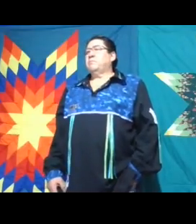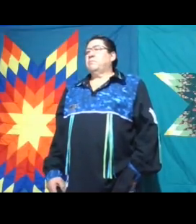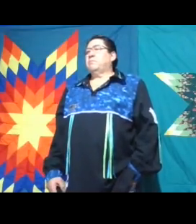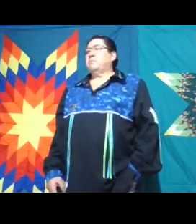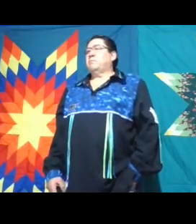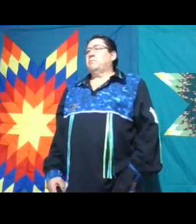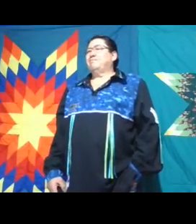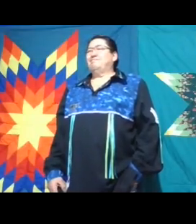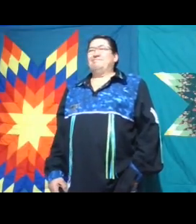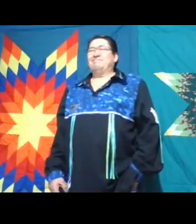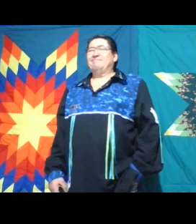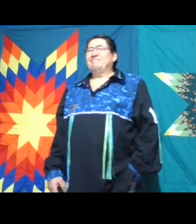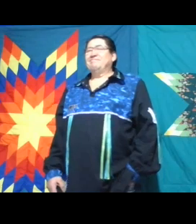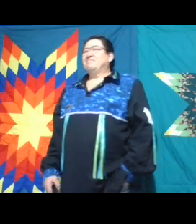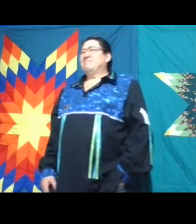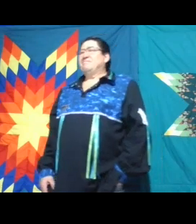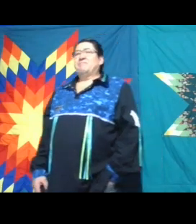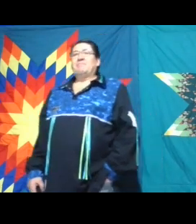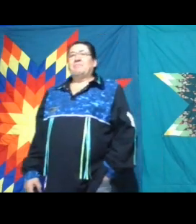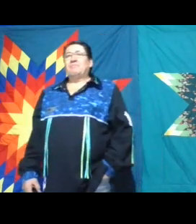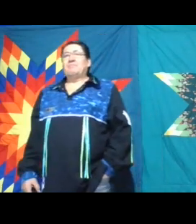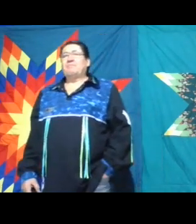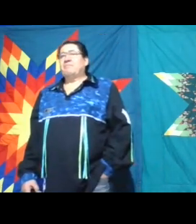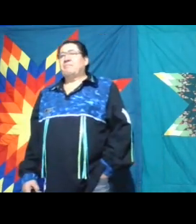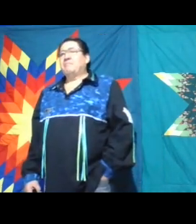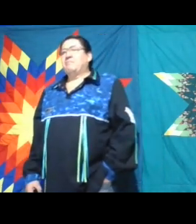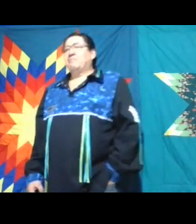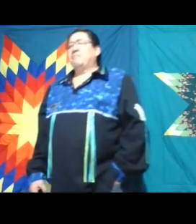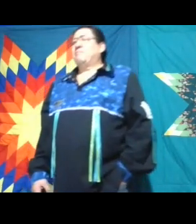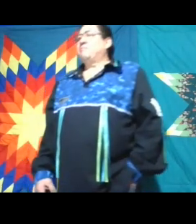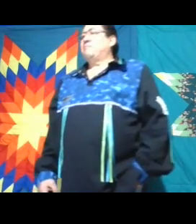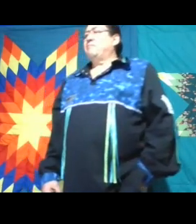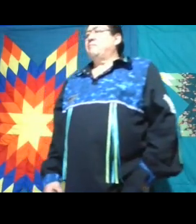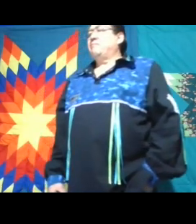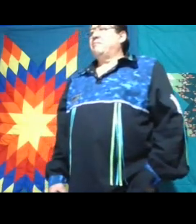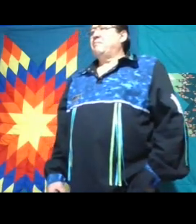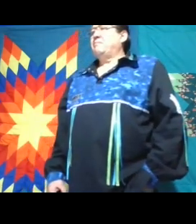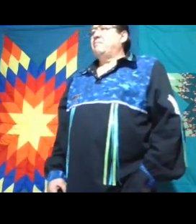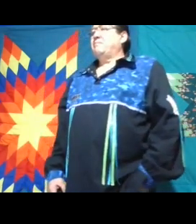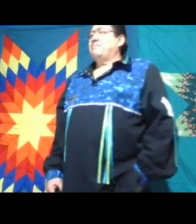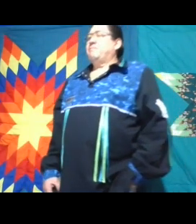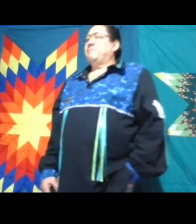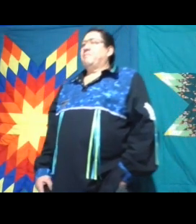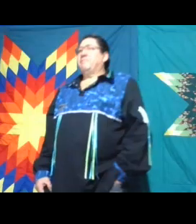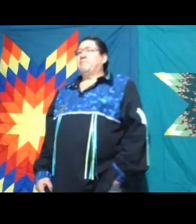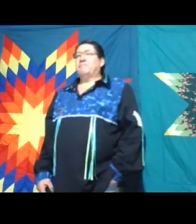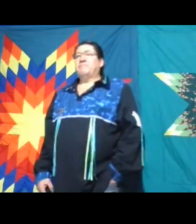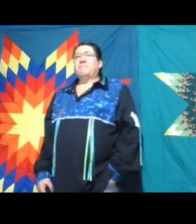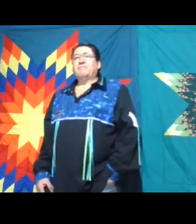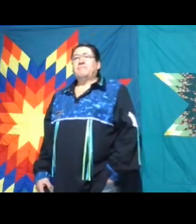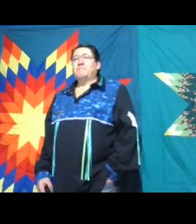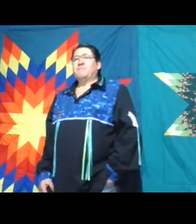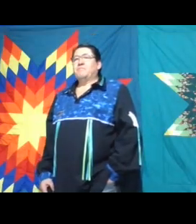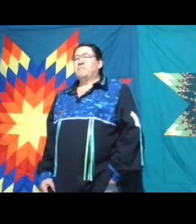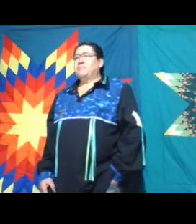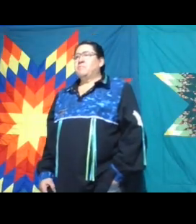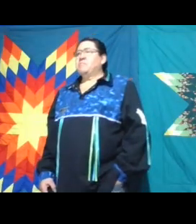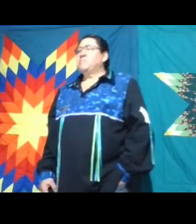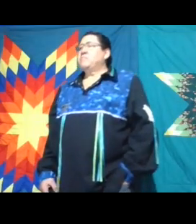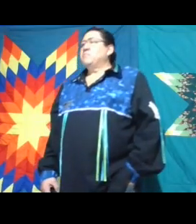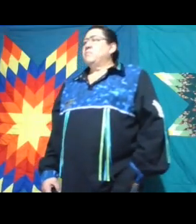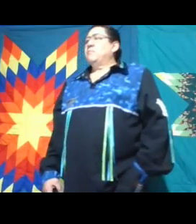www.eco.ca. My name's Hannah Williamson. I'm the Training and Events Coordinator here at Eco Canada, and today I'm going to be moderating the webinar to make sure we can